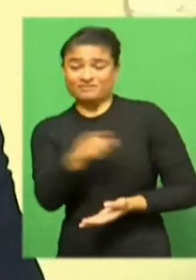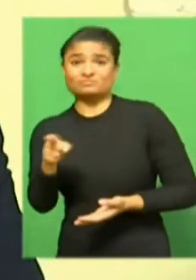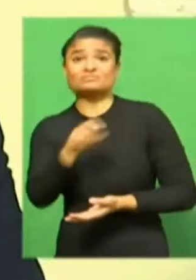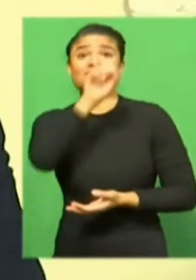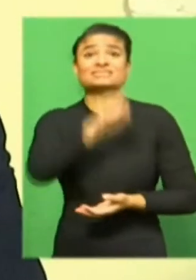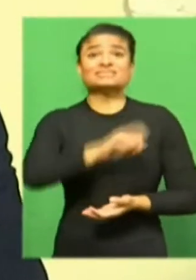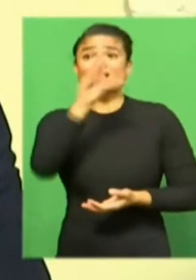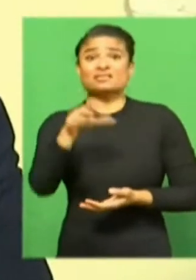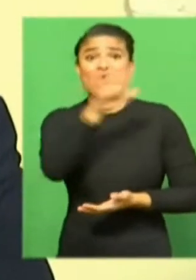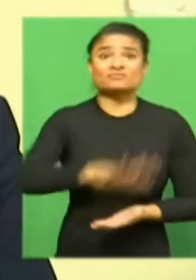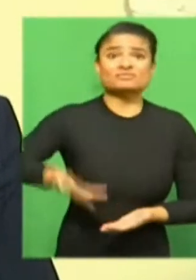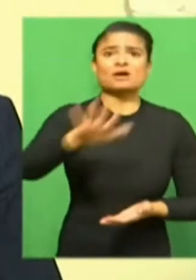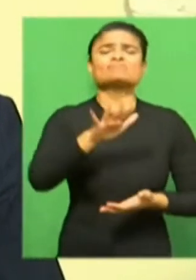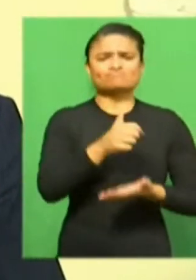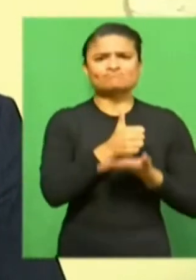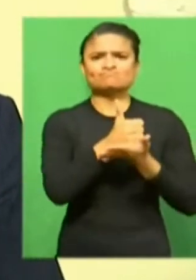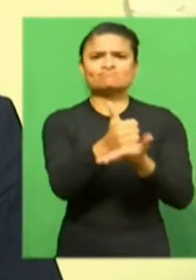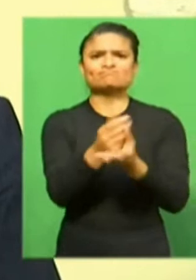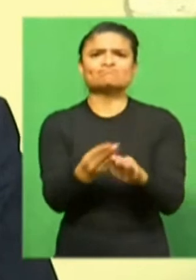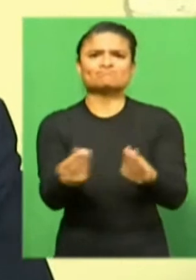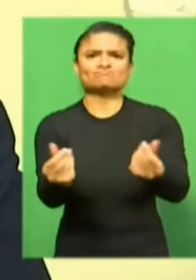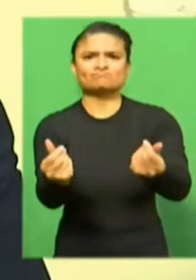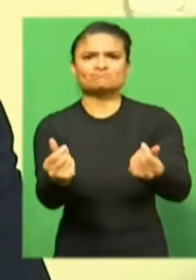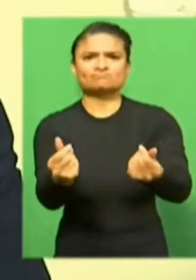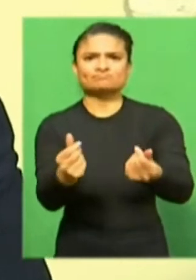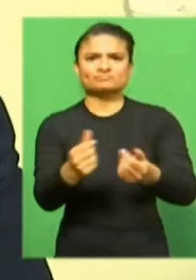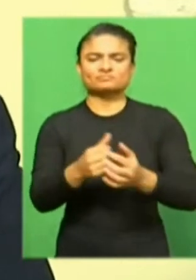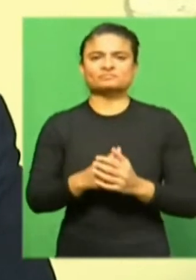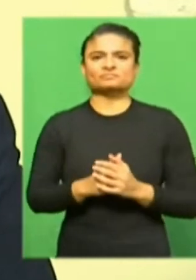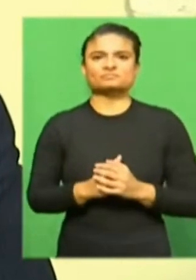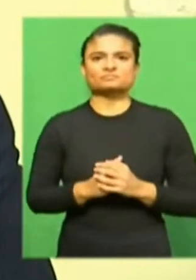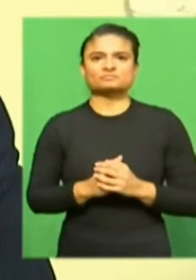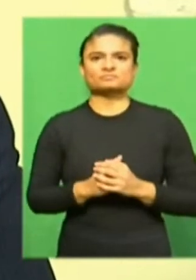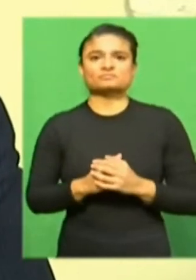Fifthly, we need to help businesses to rebuild.